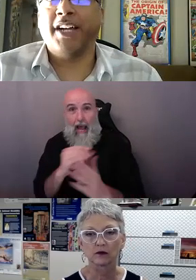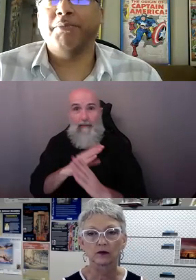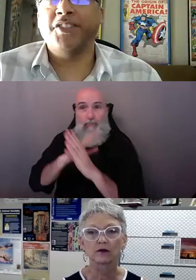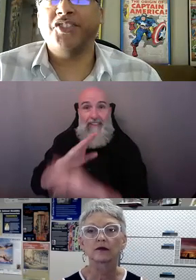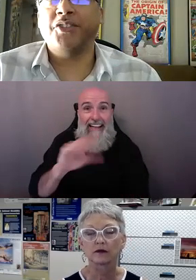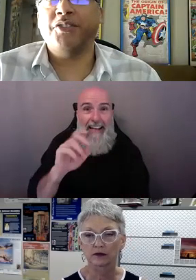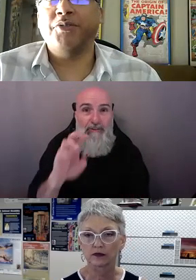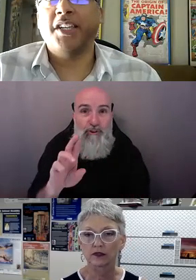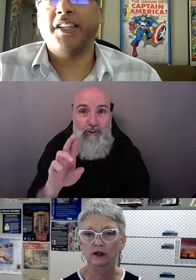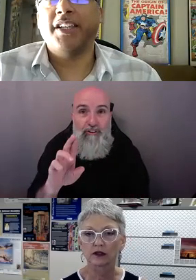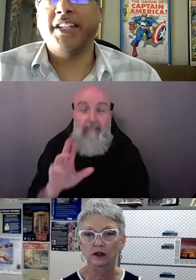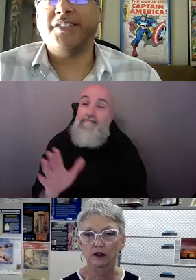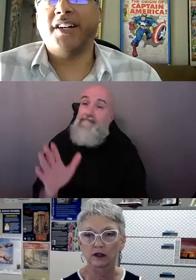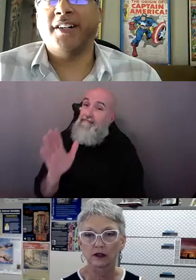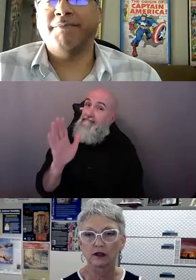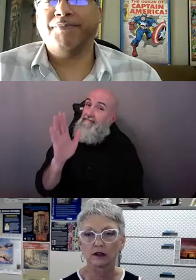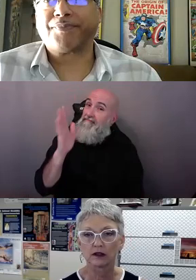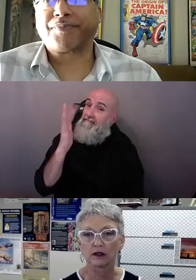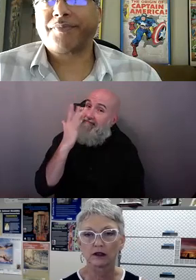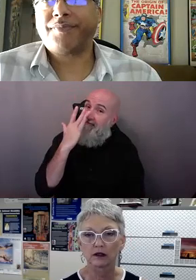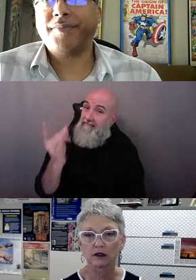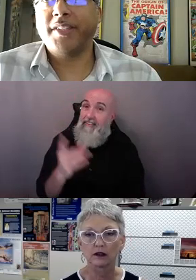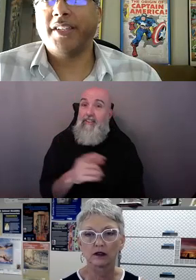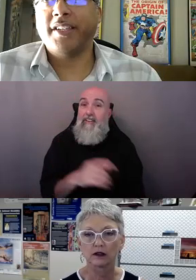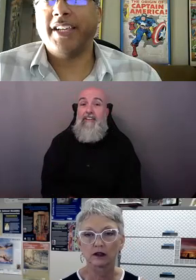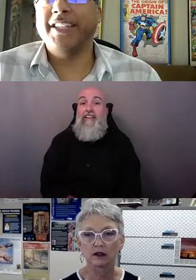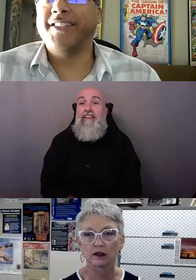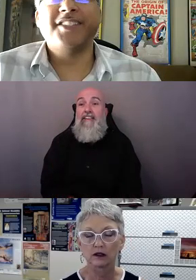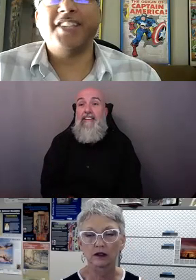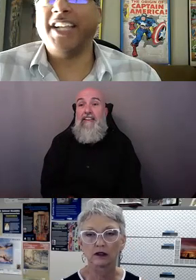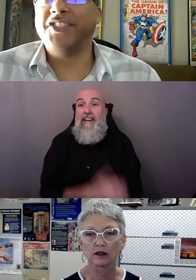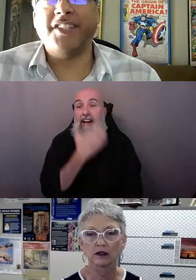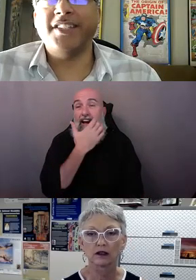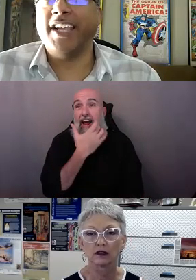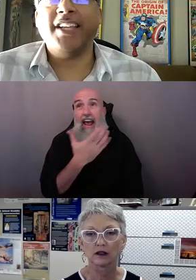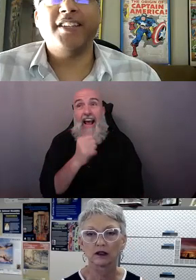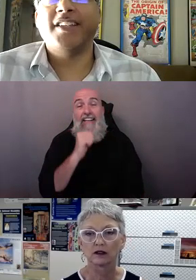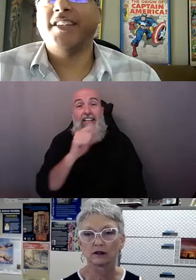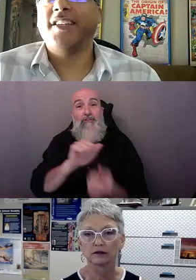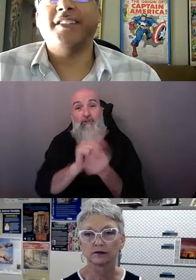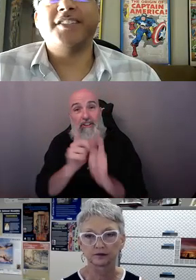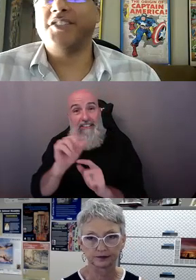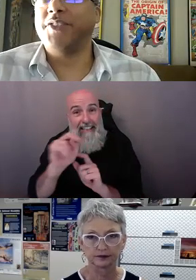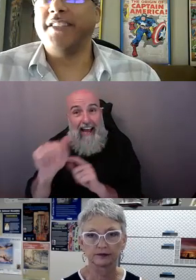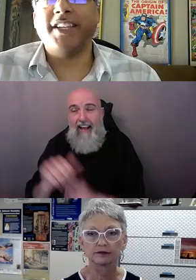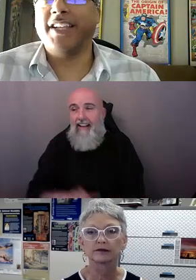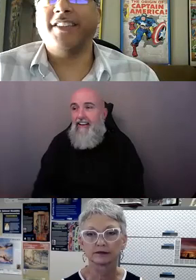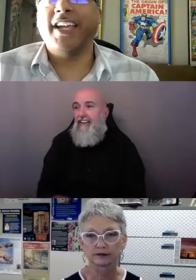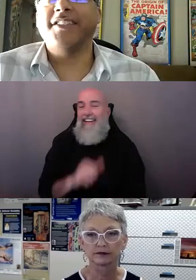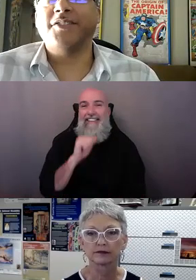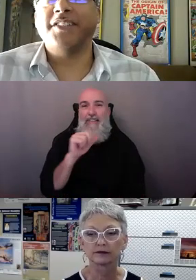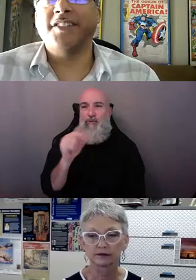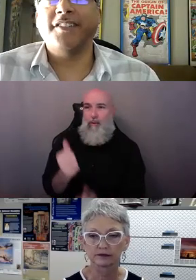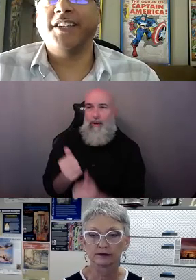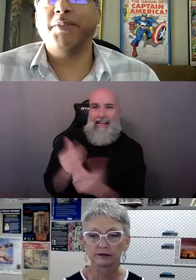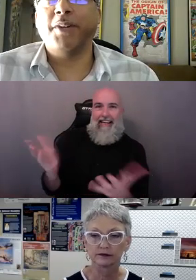happen or not, but to show you it's and it doesn't change your DNA. It doesn't do anything like that.